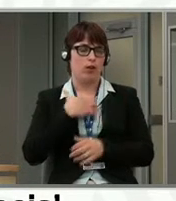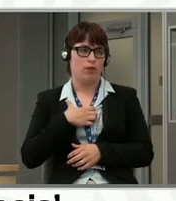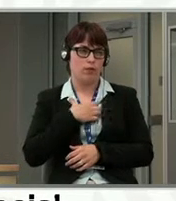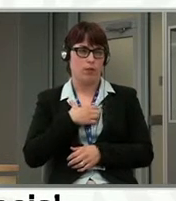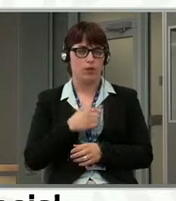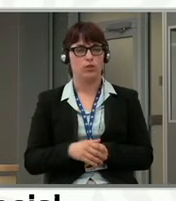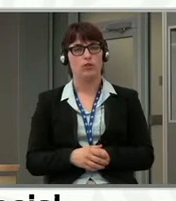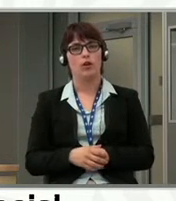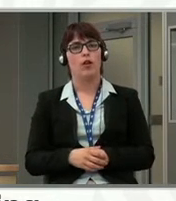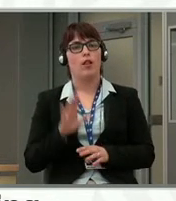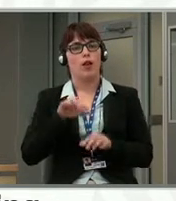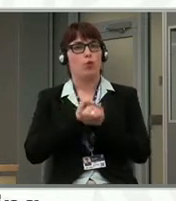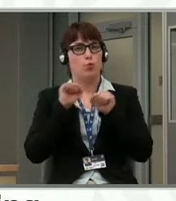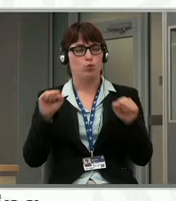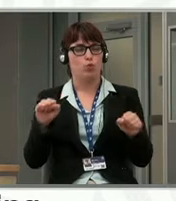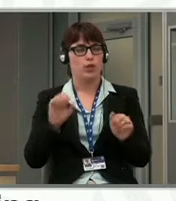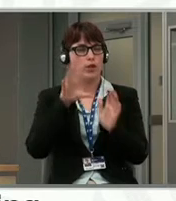employment authorities are